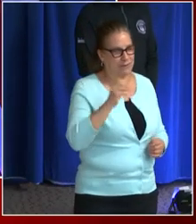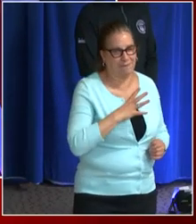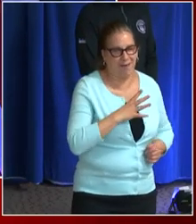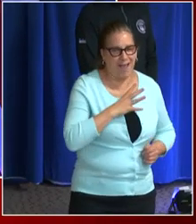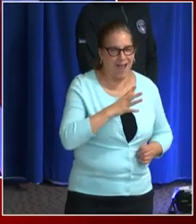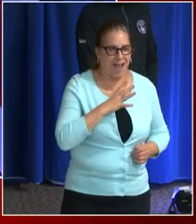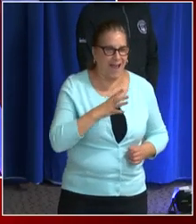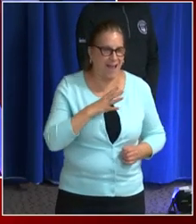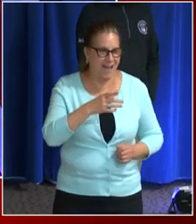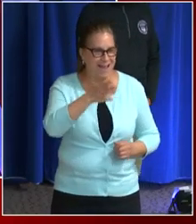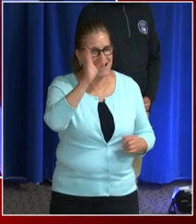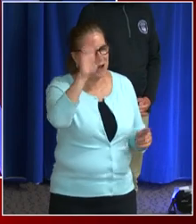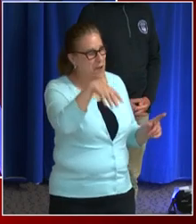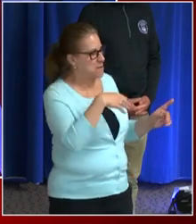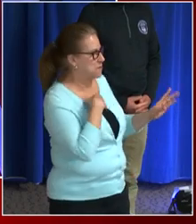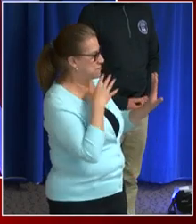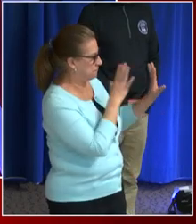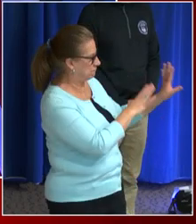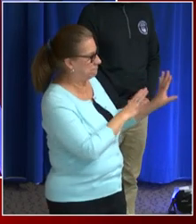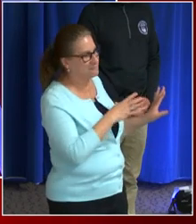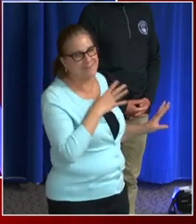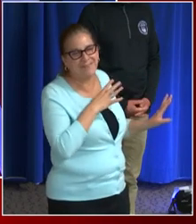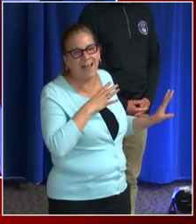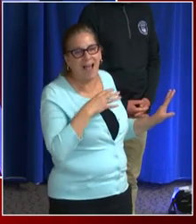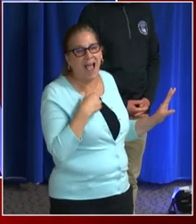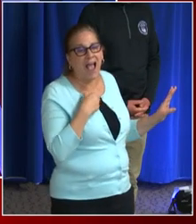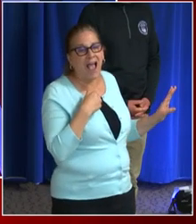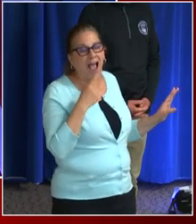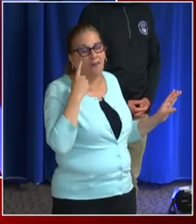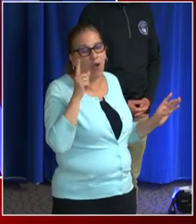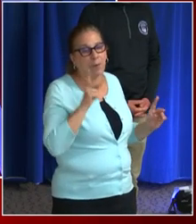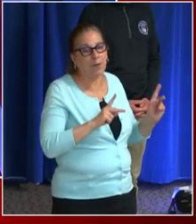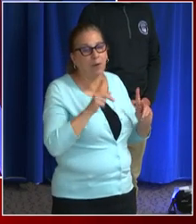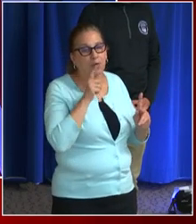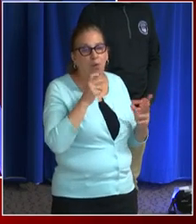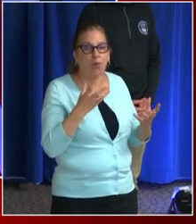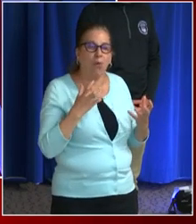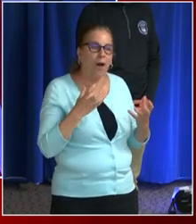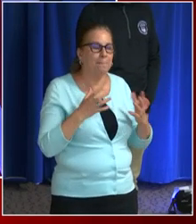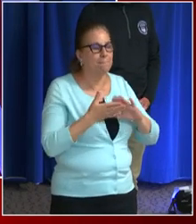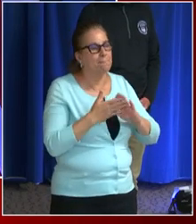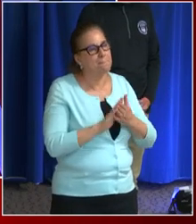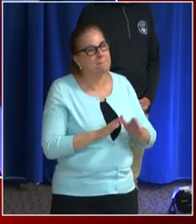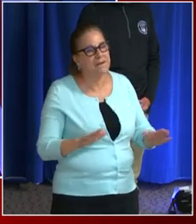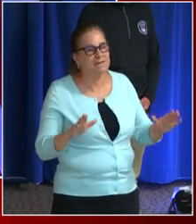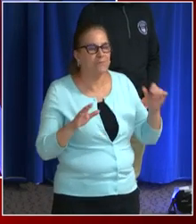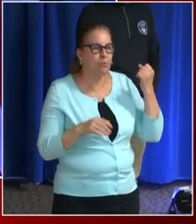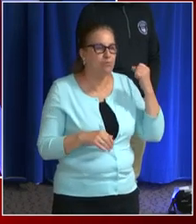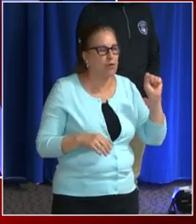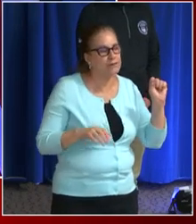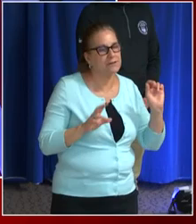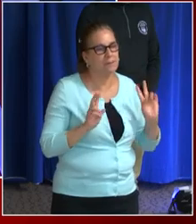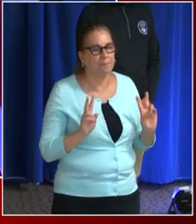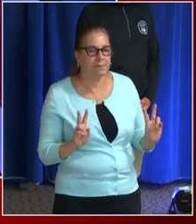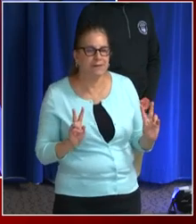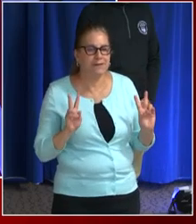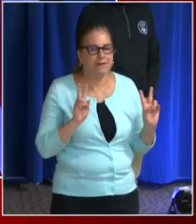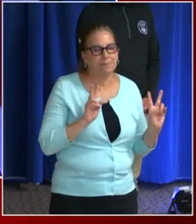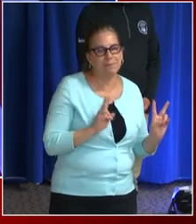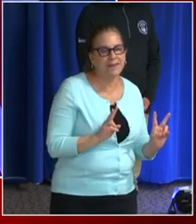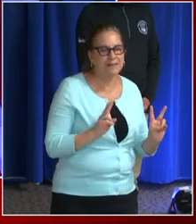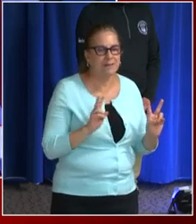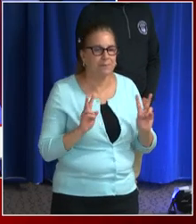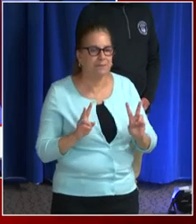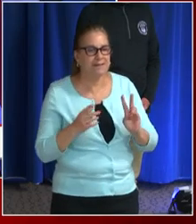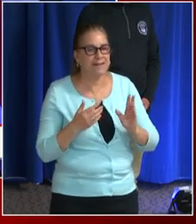but it's okay. For people who want to peacefully protest today, there are people out near the National Shrine right now.